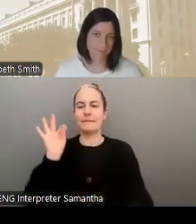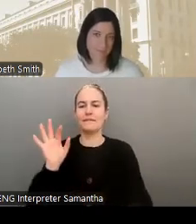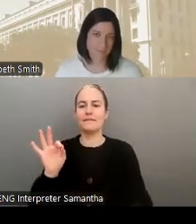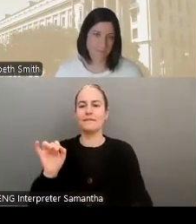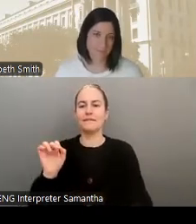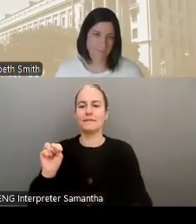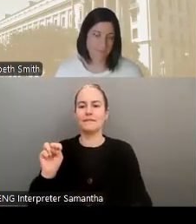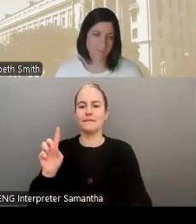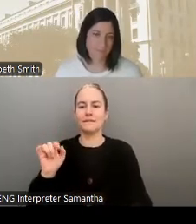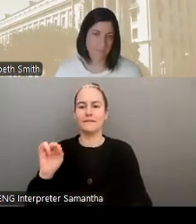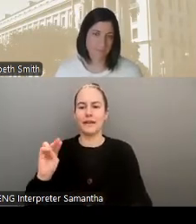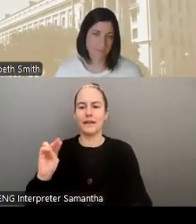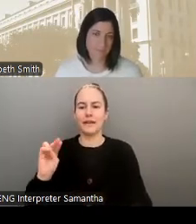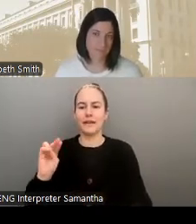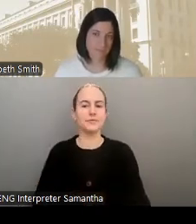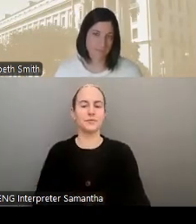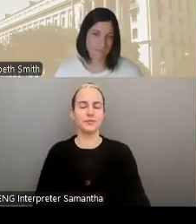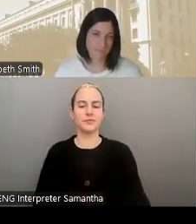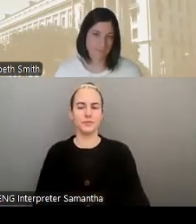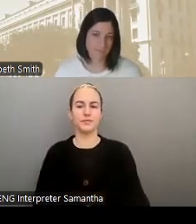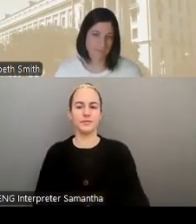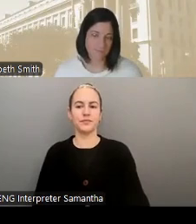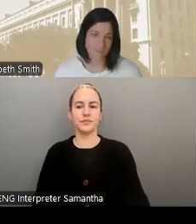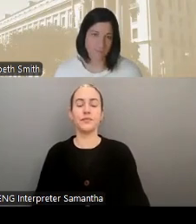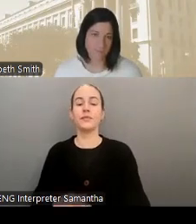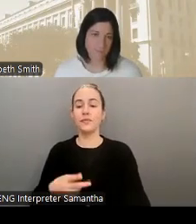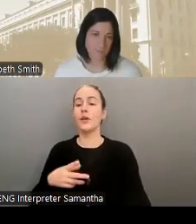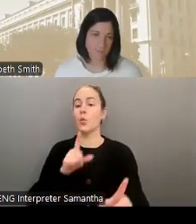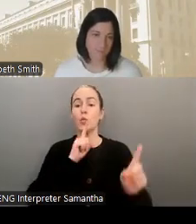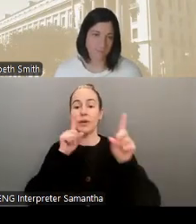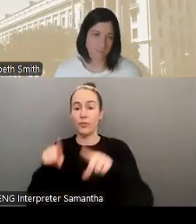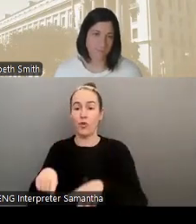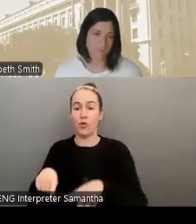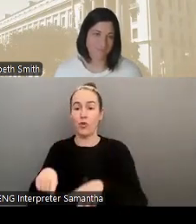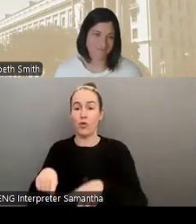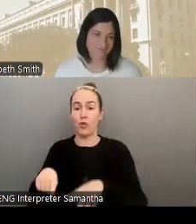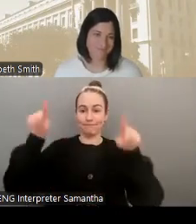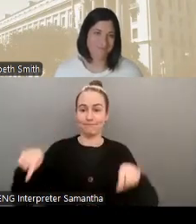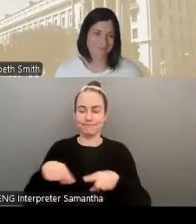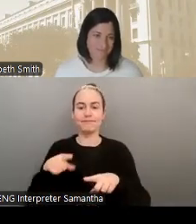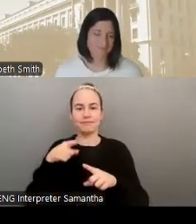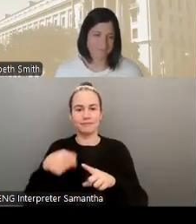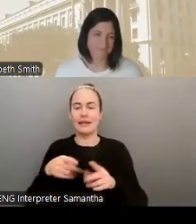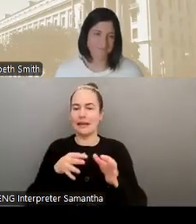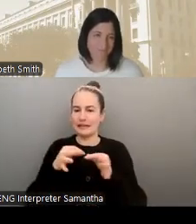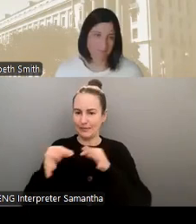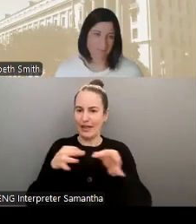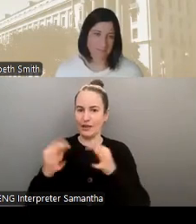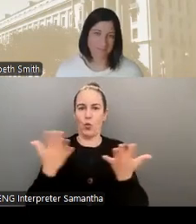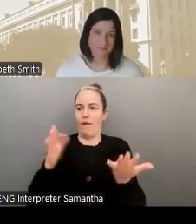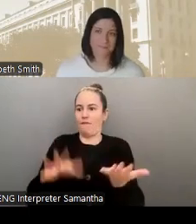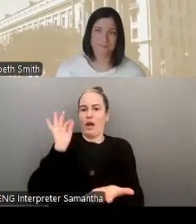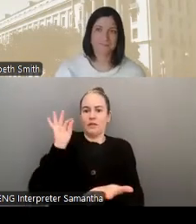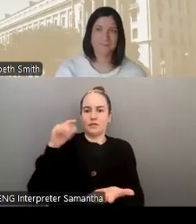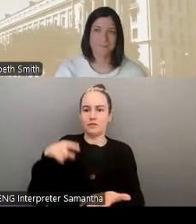And again, essentially, the audit report is the story of that finding. For